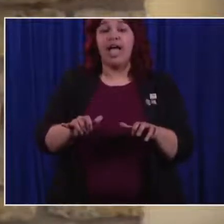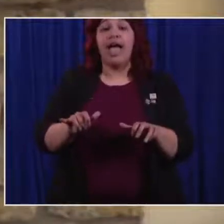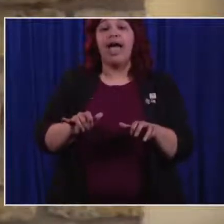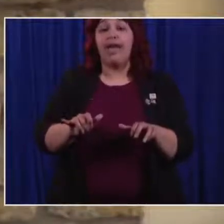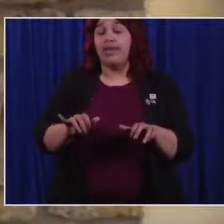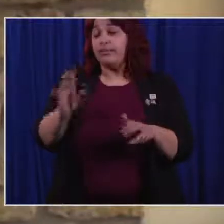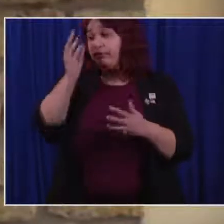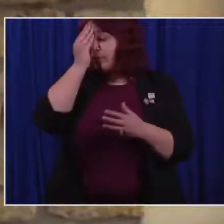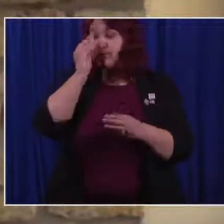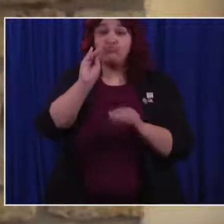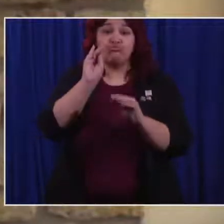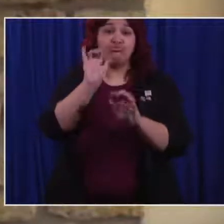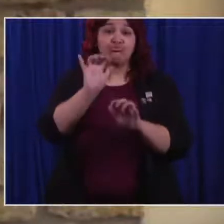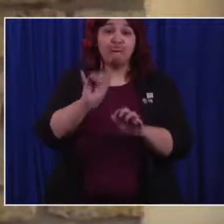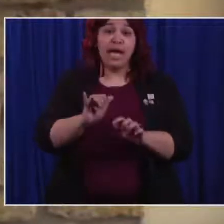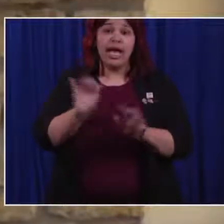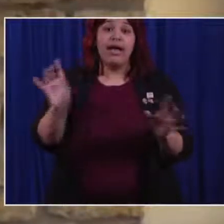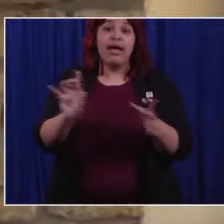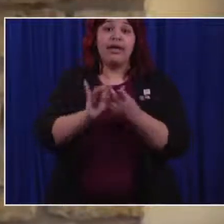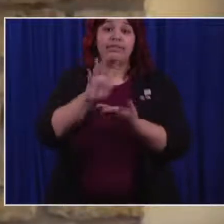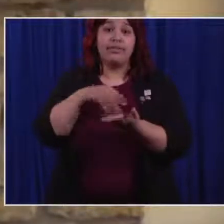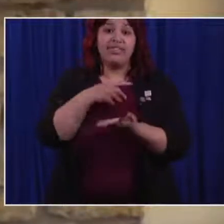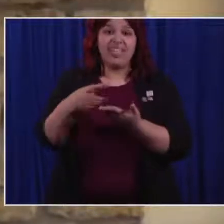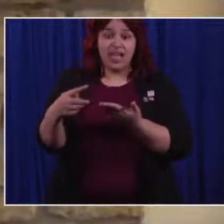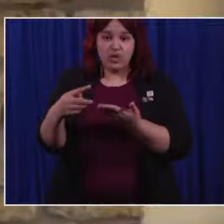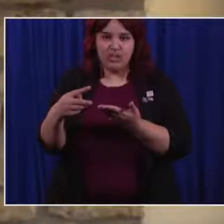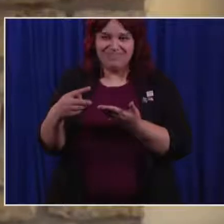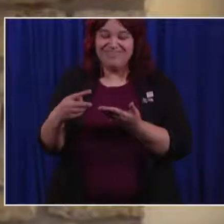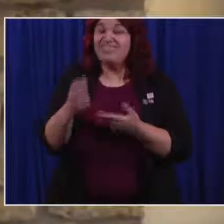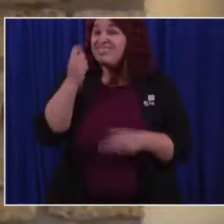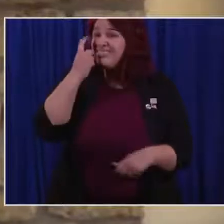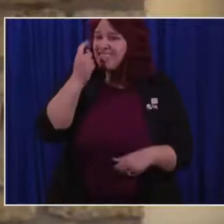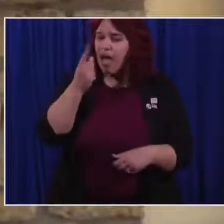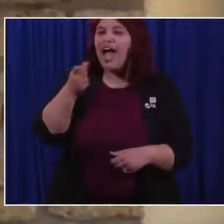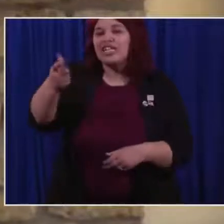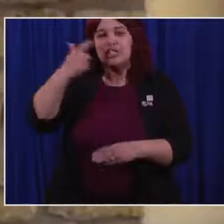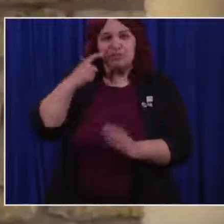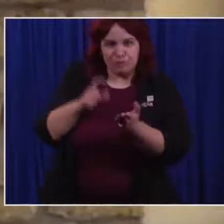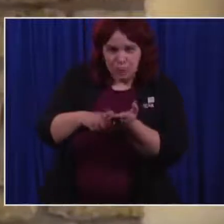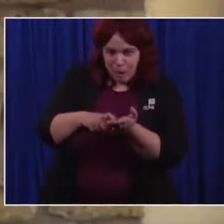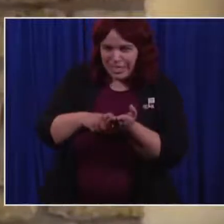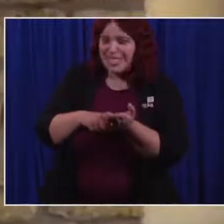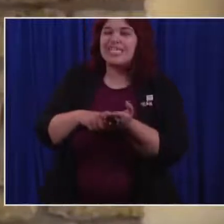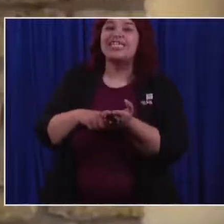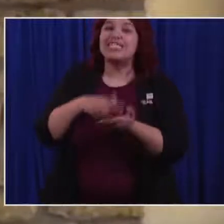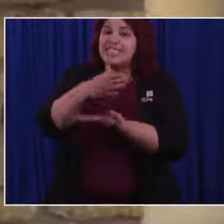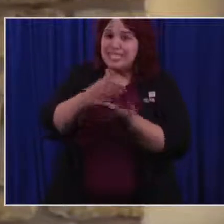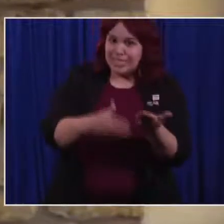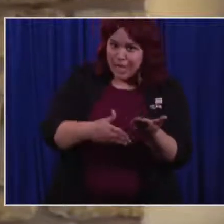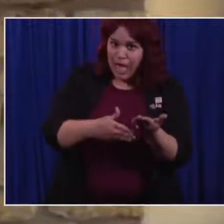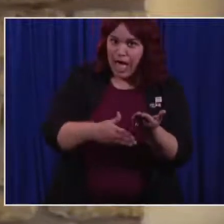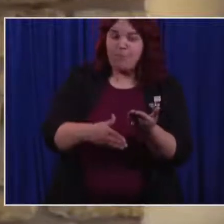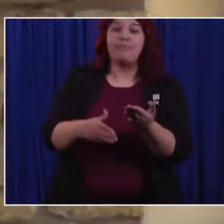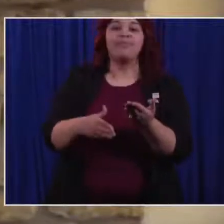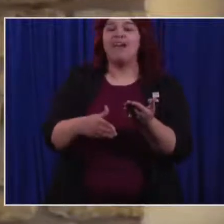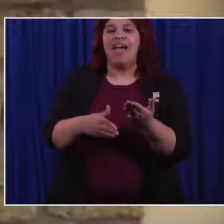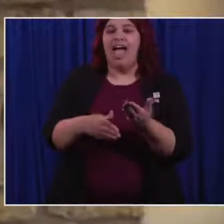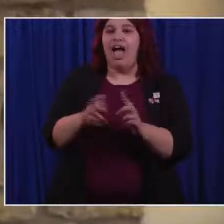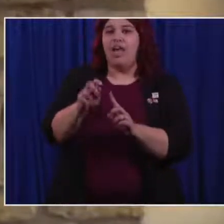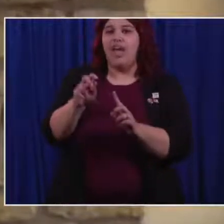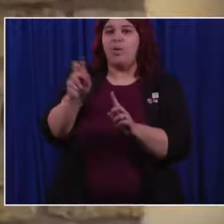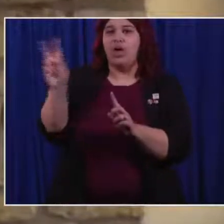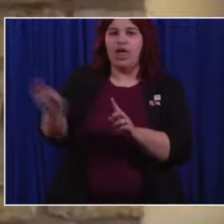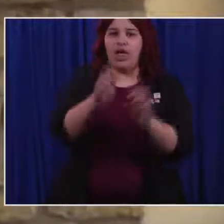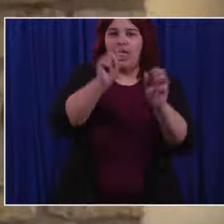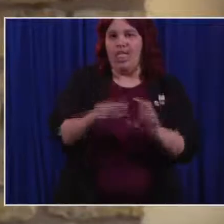at least can then make the leap over to that and work on that. So the way the system is designed, I'm not the tech guy,